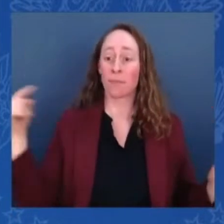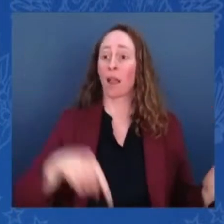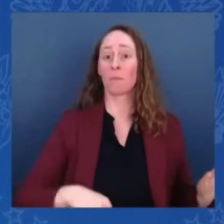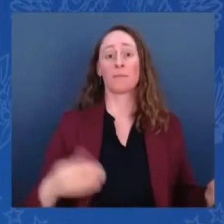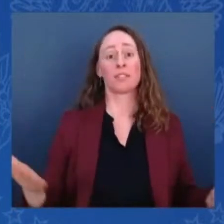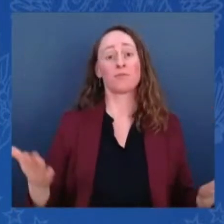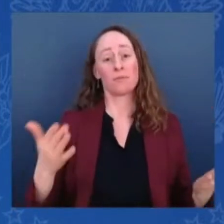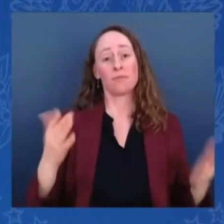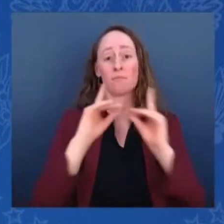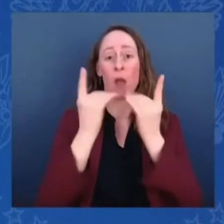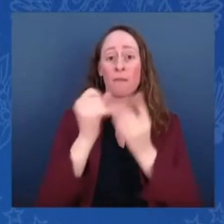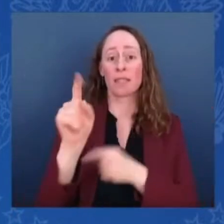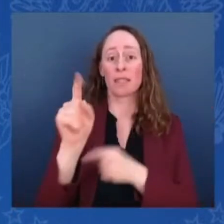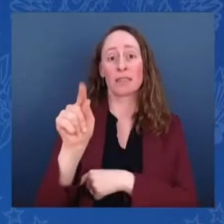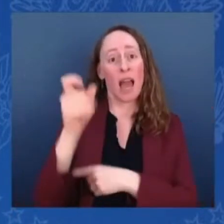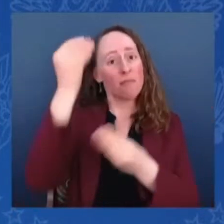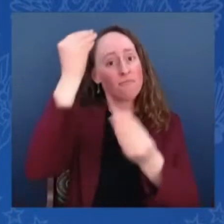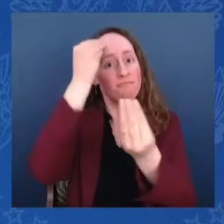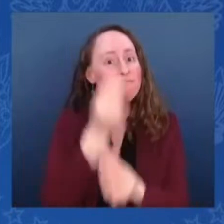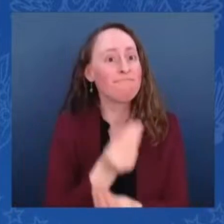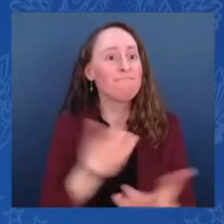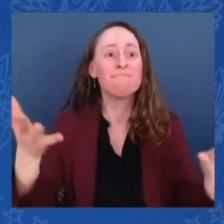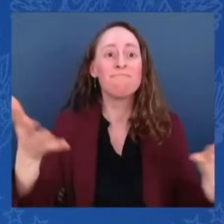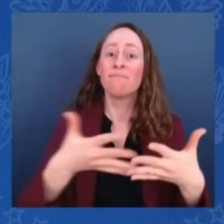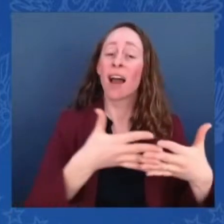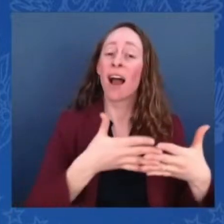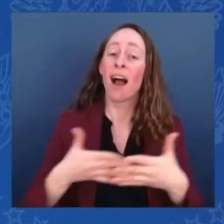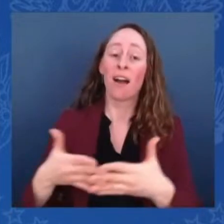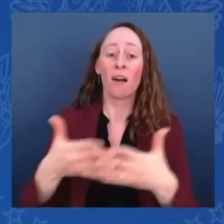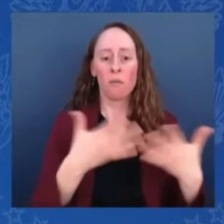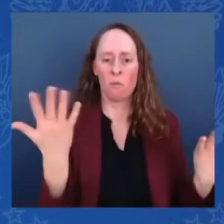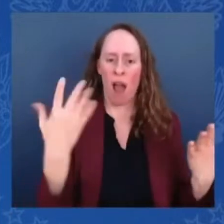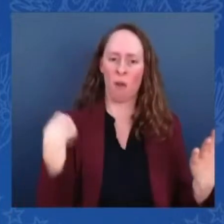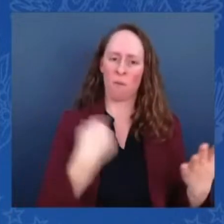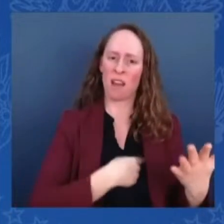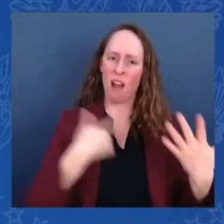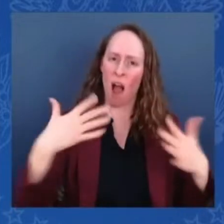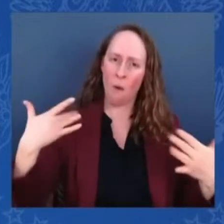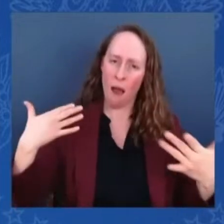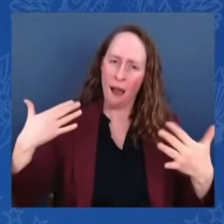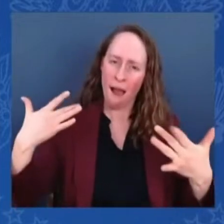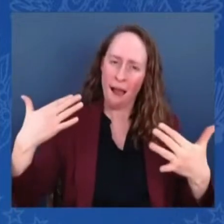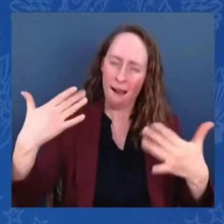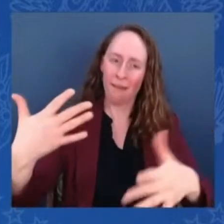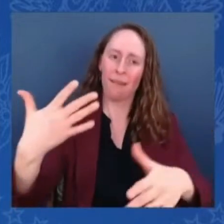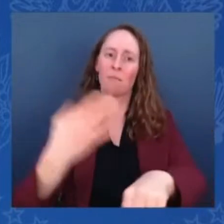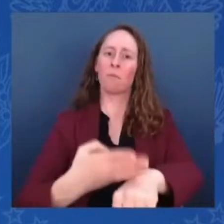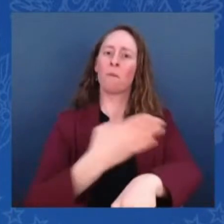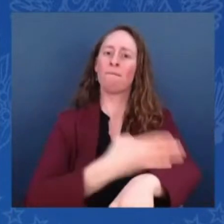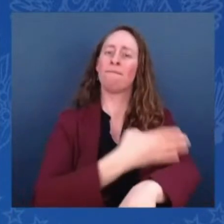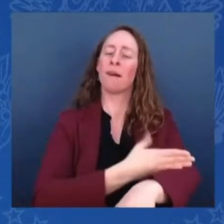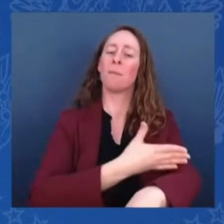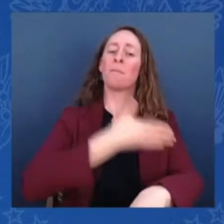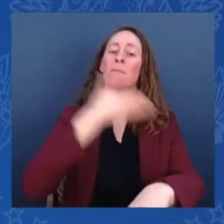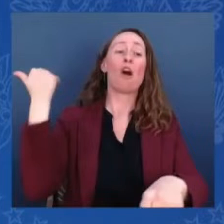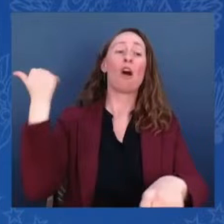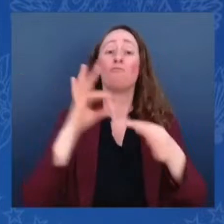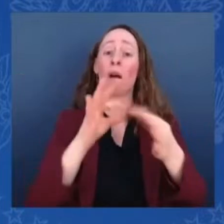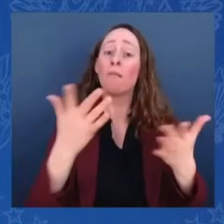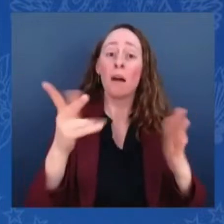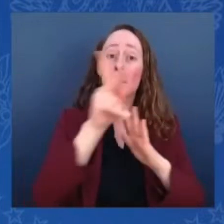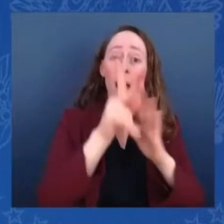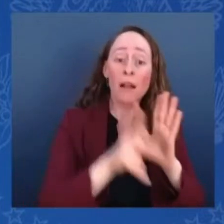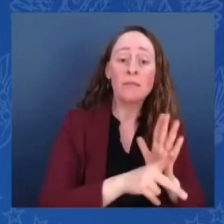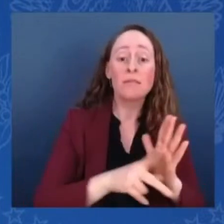the progress we've made in the last 4 years in our foreign policy and our presidency. I've said many